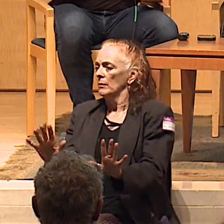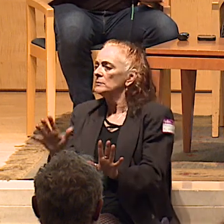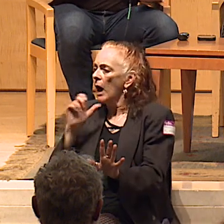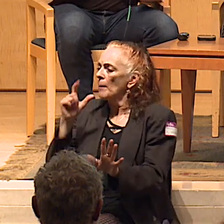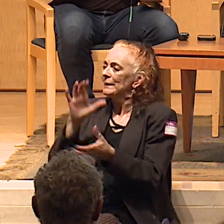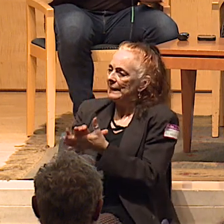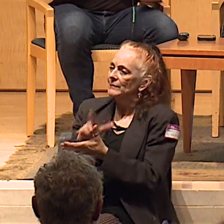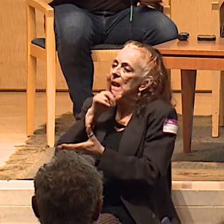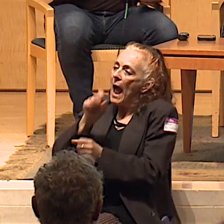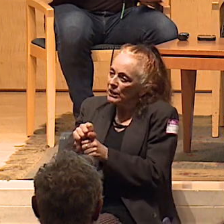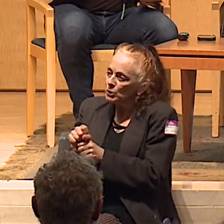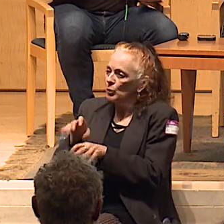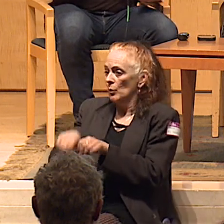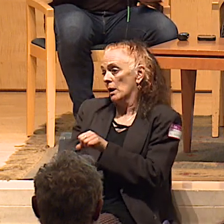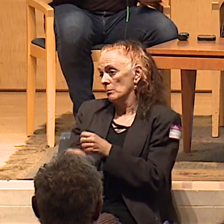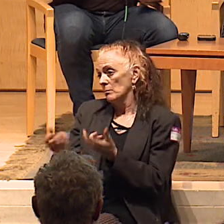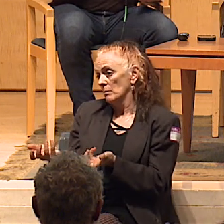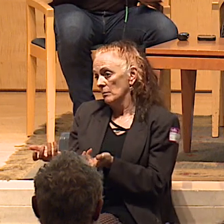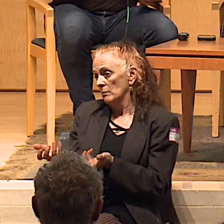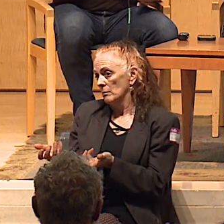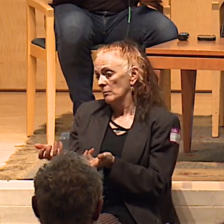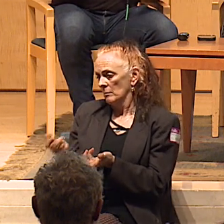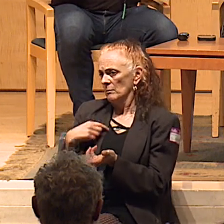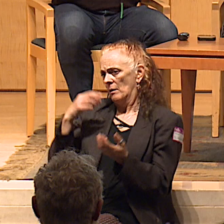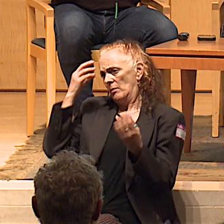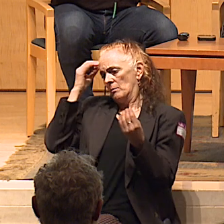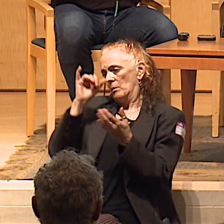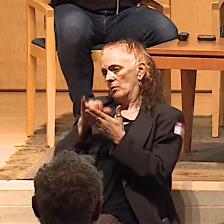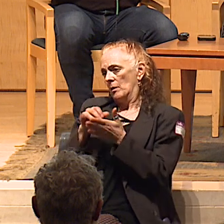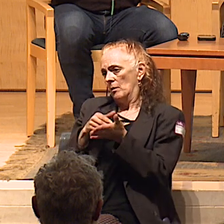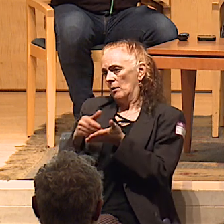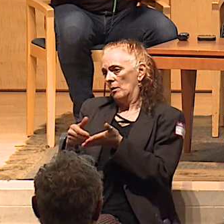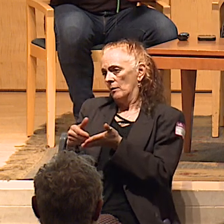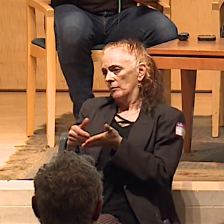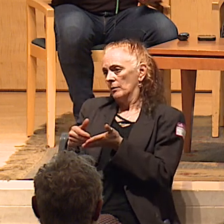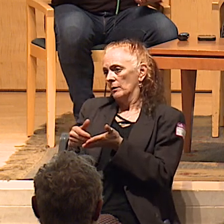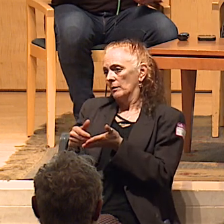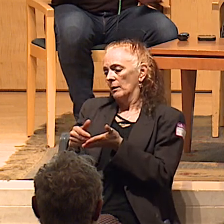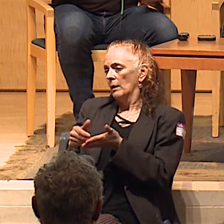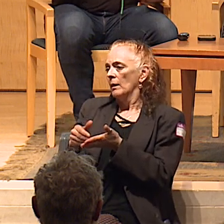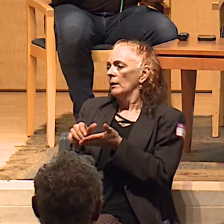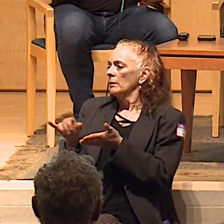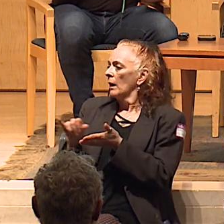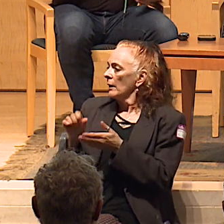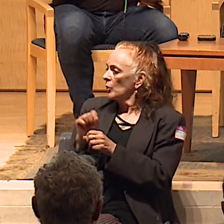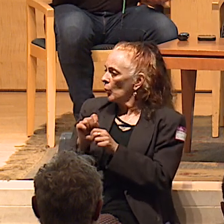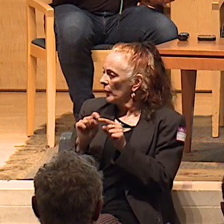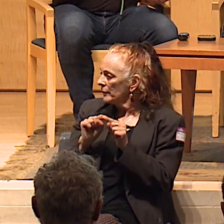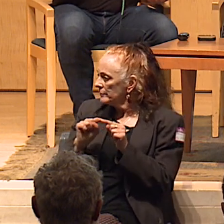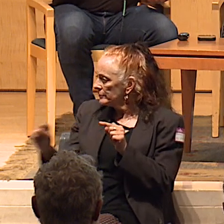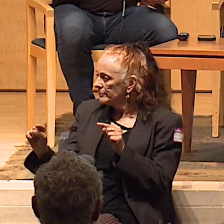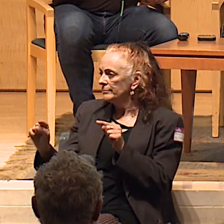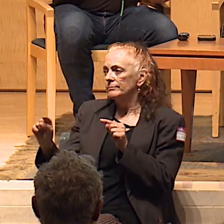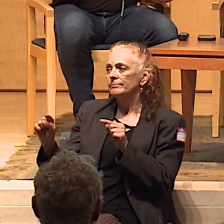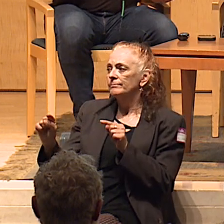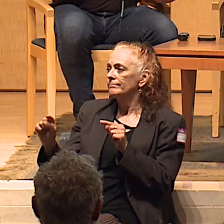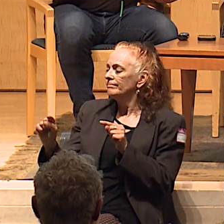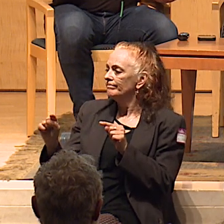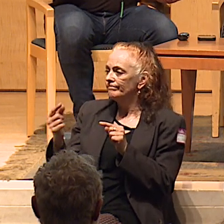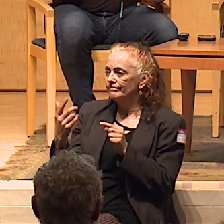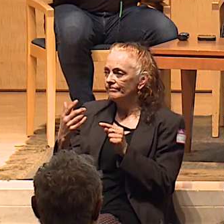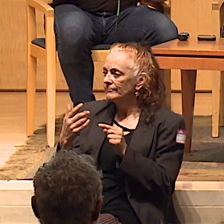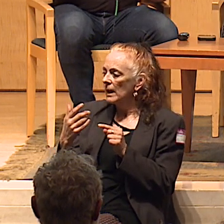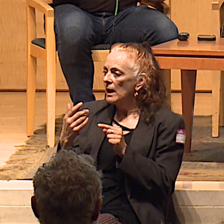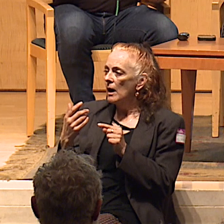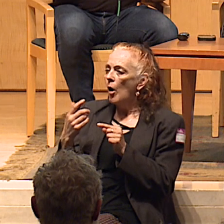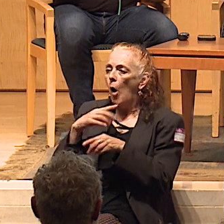So it's something I think about a lot, again, in terms of the work of Gengar Otagame, for example. And all of his work is about lack